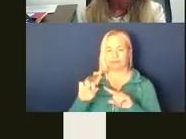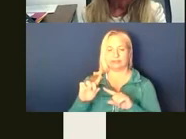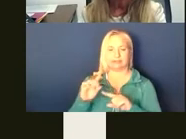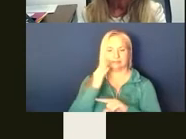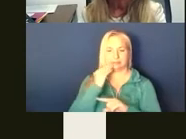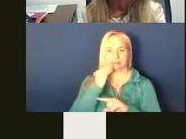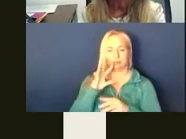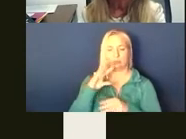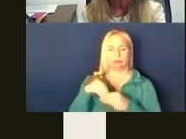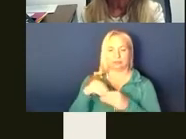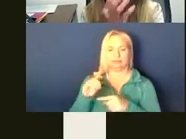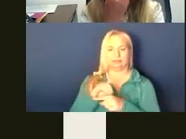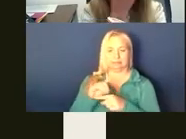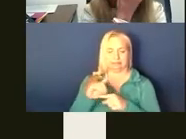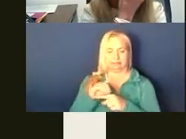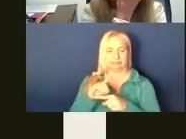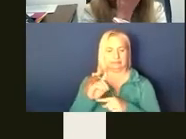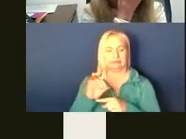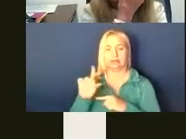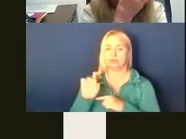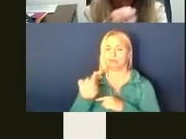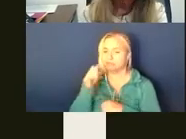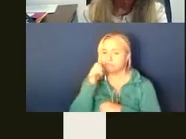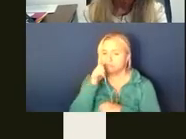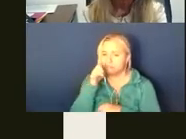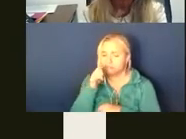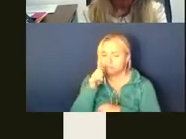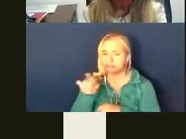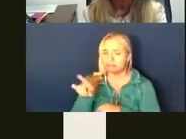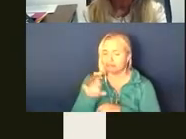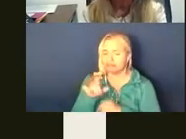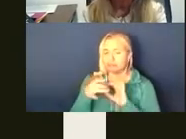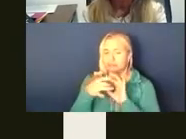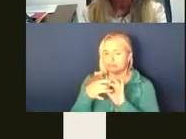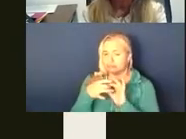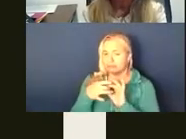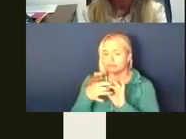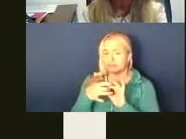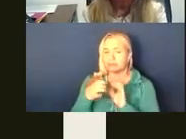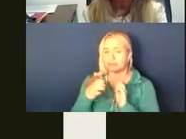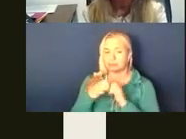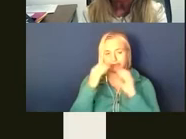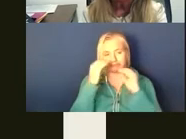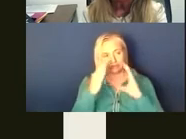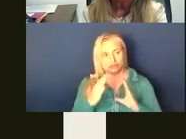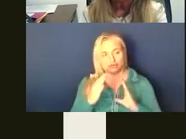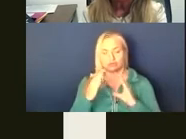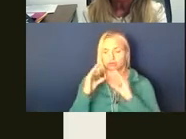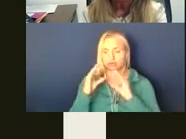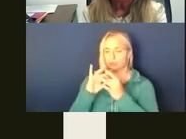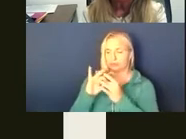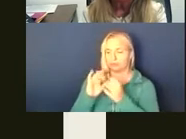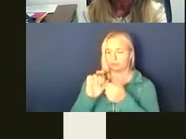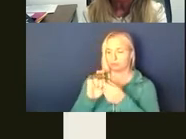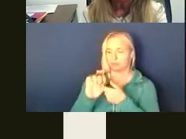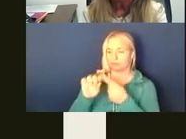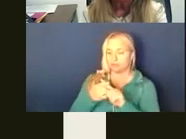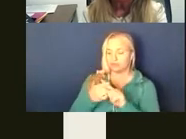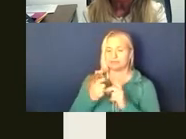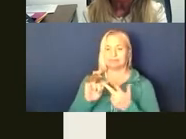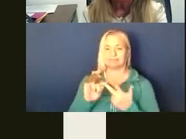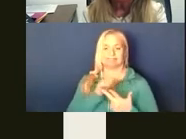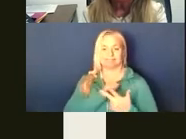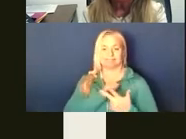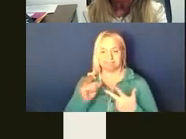And in those interviews, I asked the girls about their relationships with teachers, their relationships with peers,